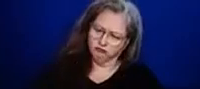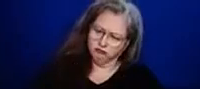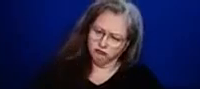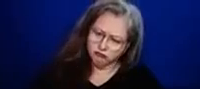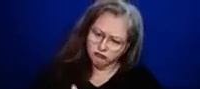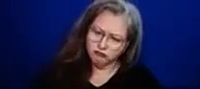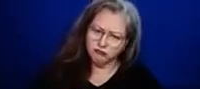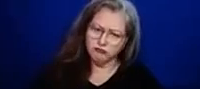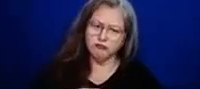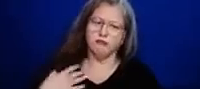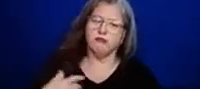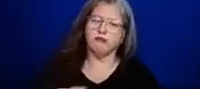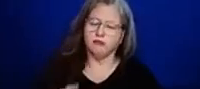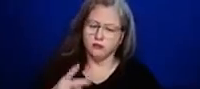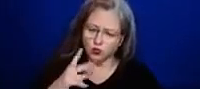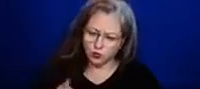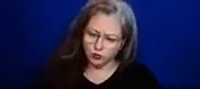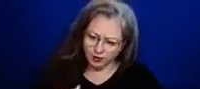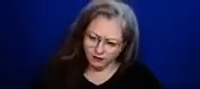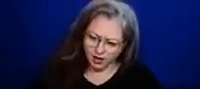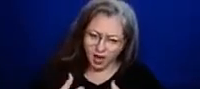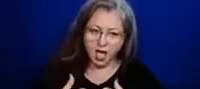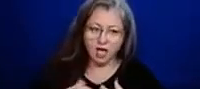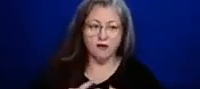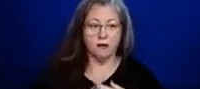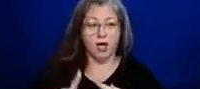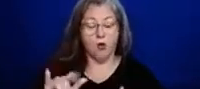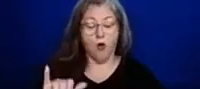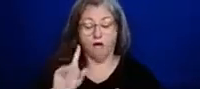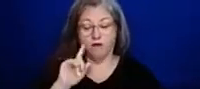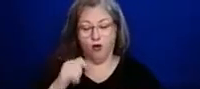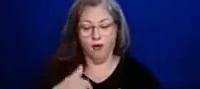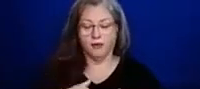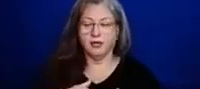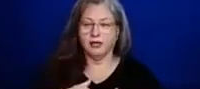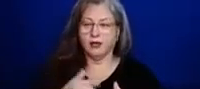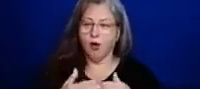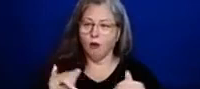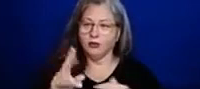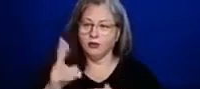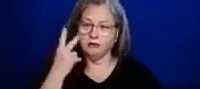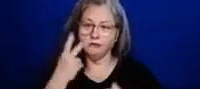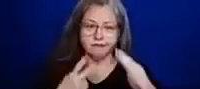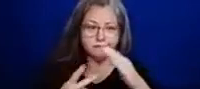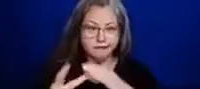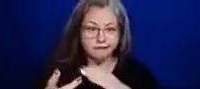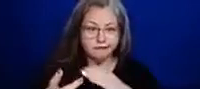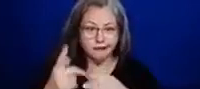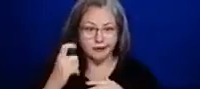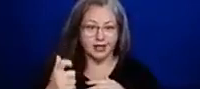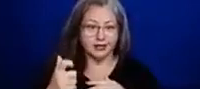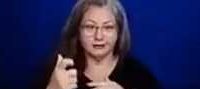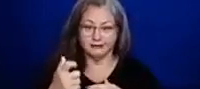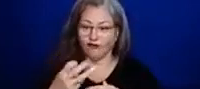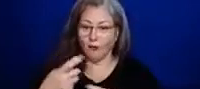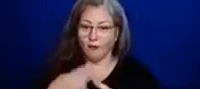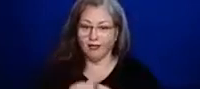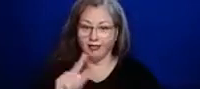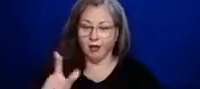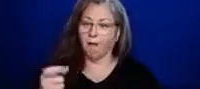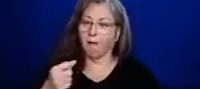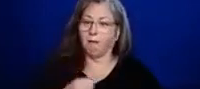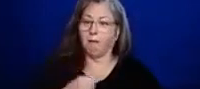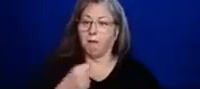was alive. And for me, that was very premonitory, because months later I got